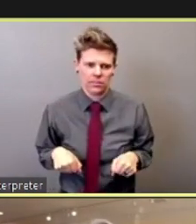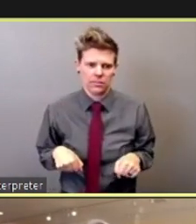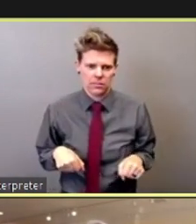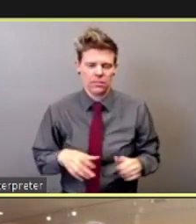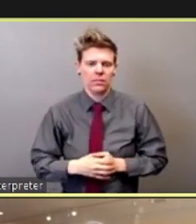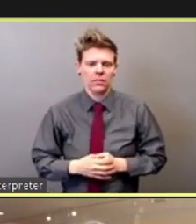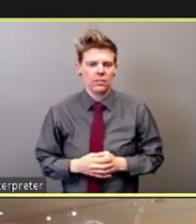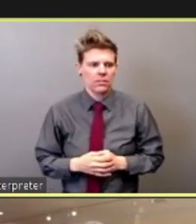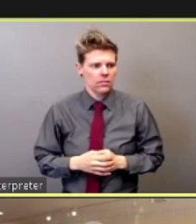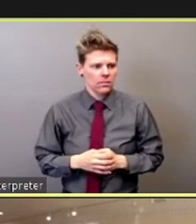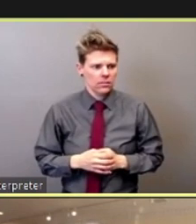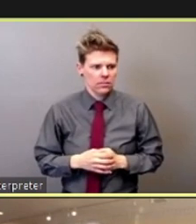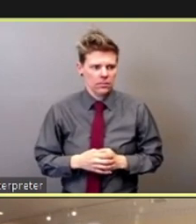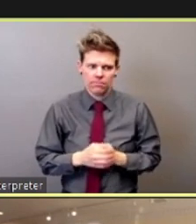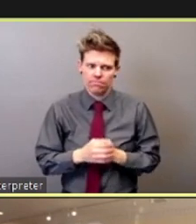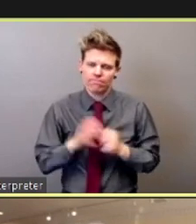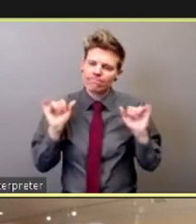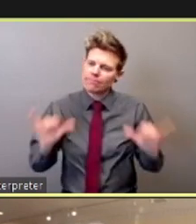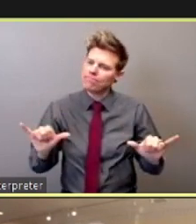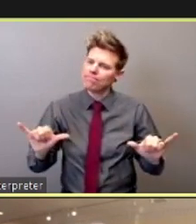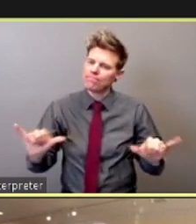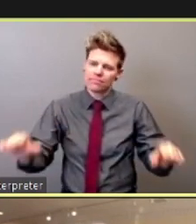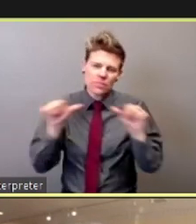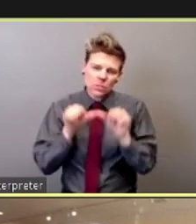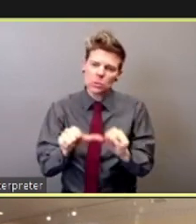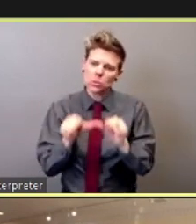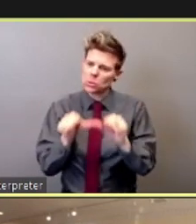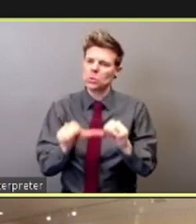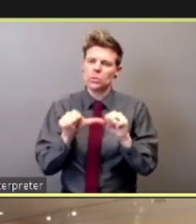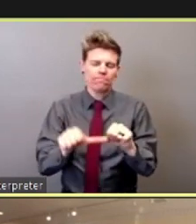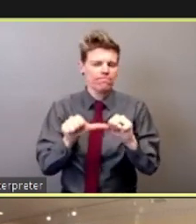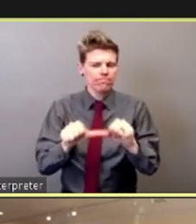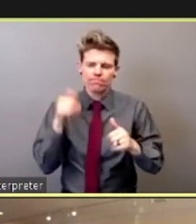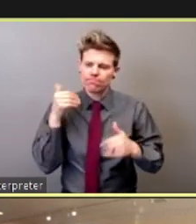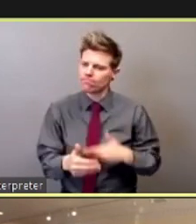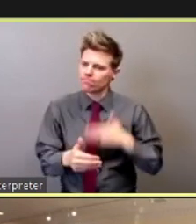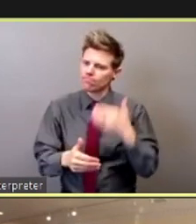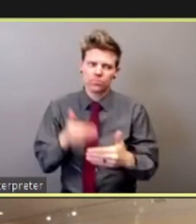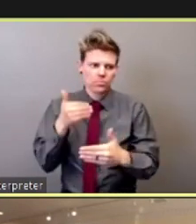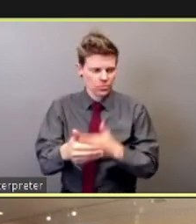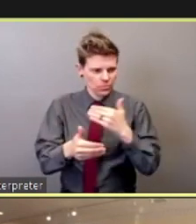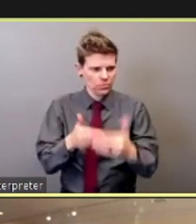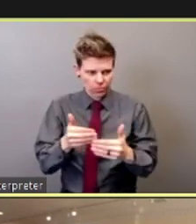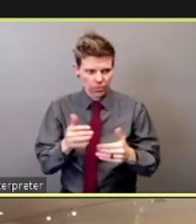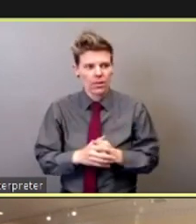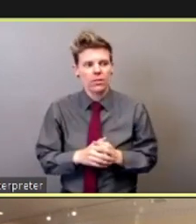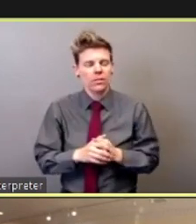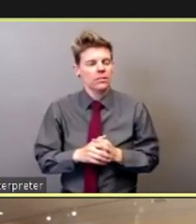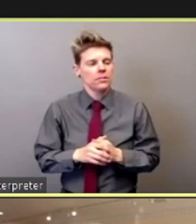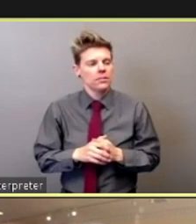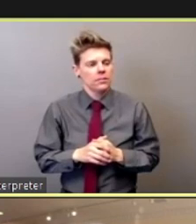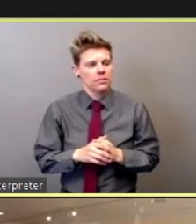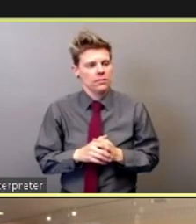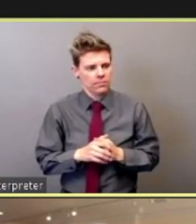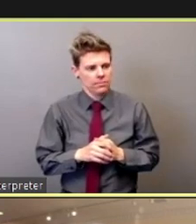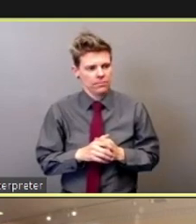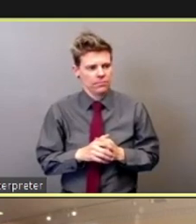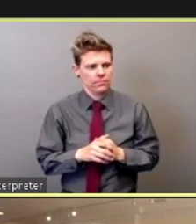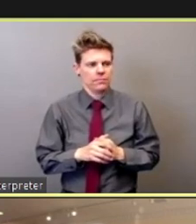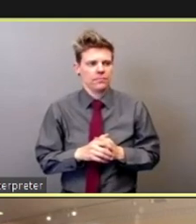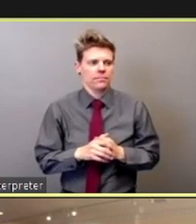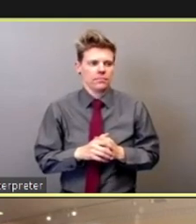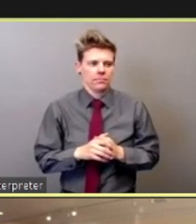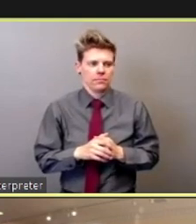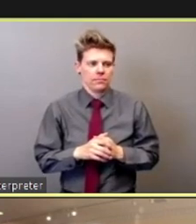stay the course. And I just want to point out that because it can often feel in these updates